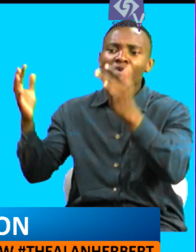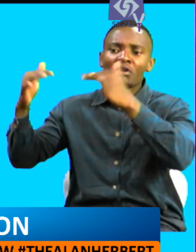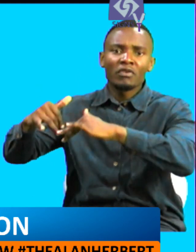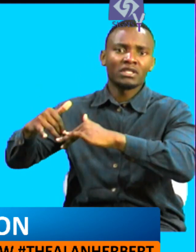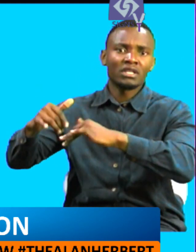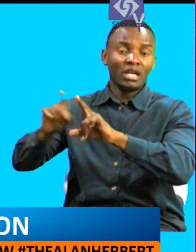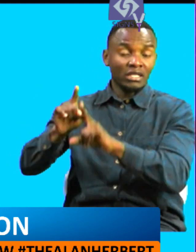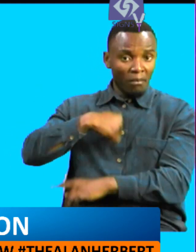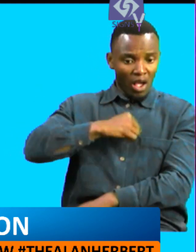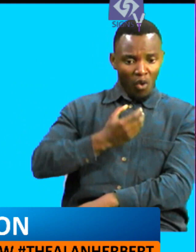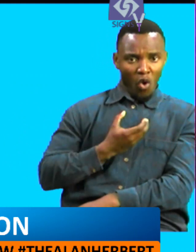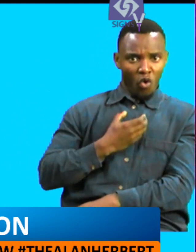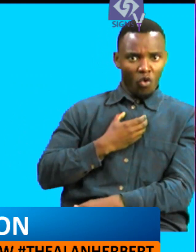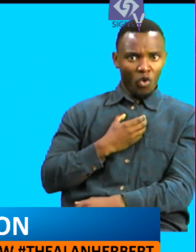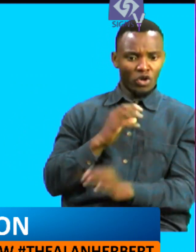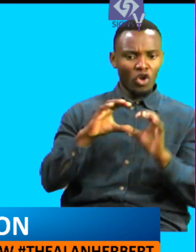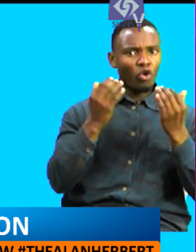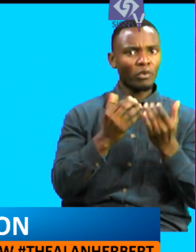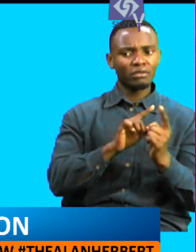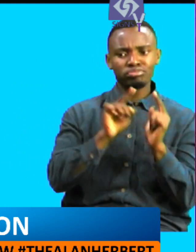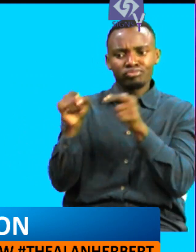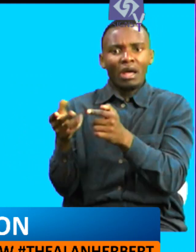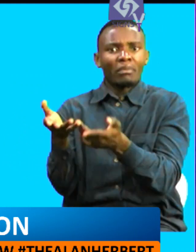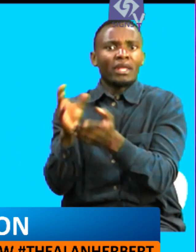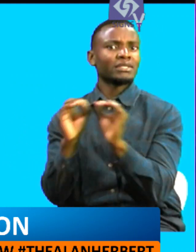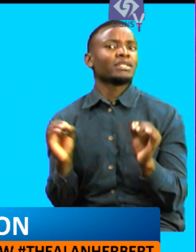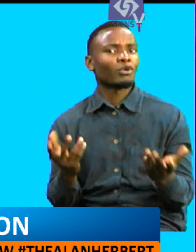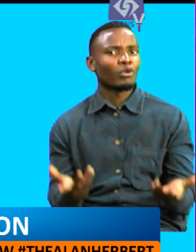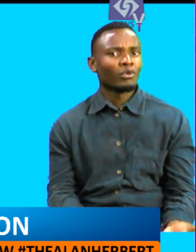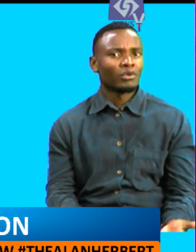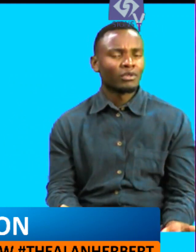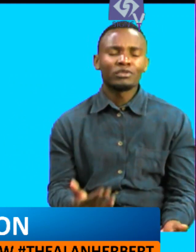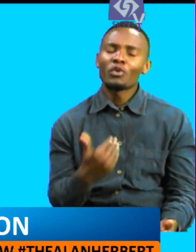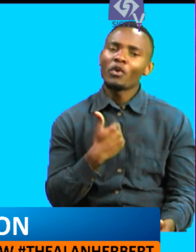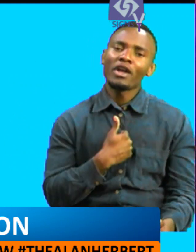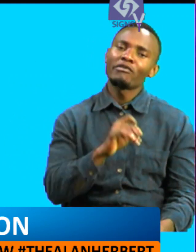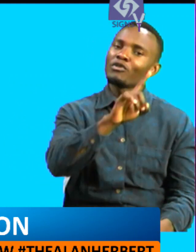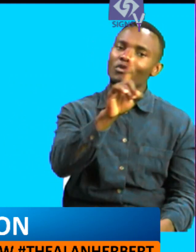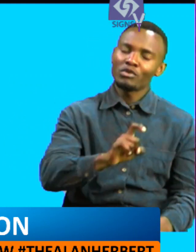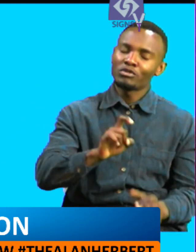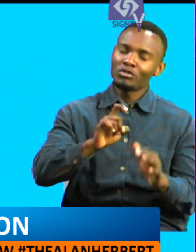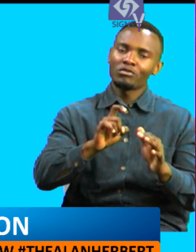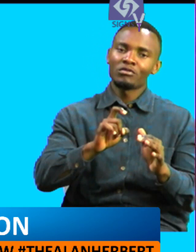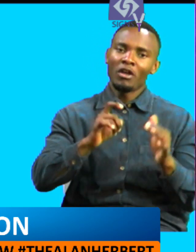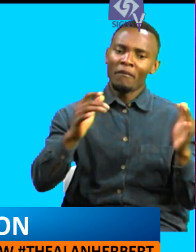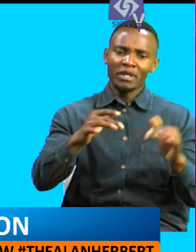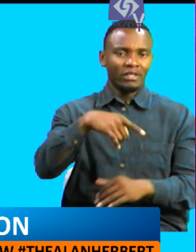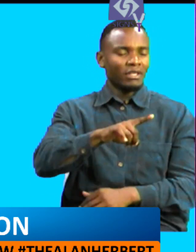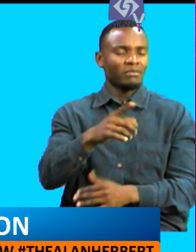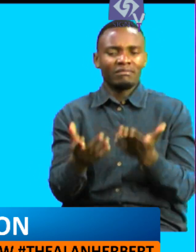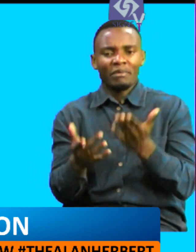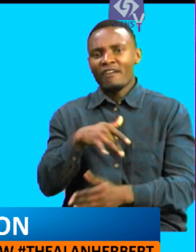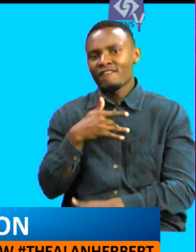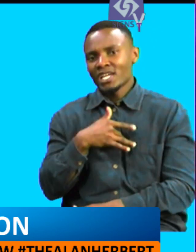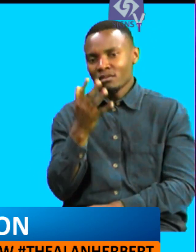and our own community does not show up. So there's a question of